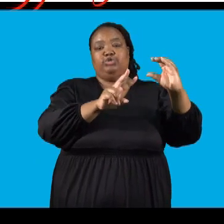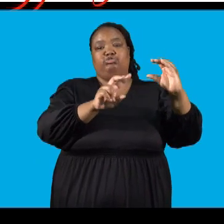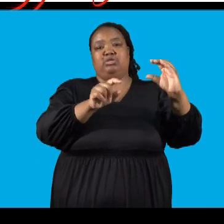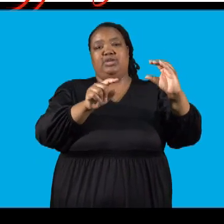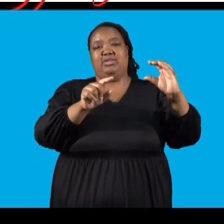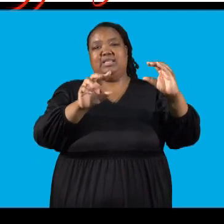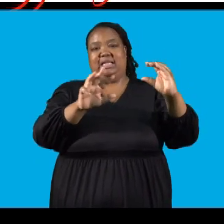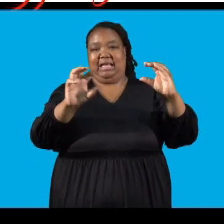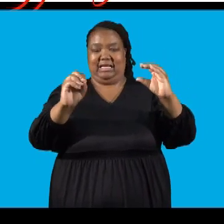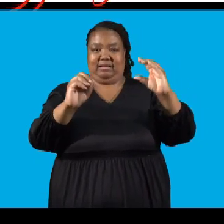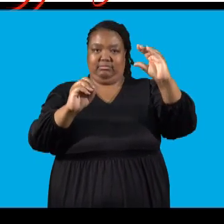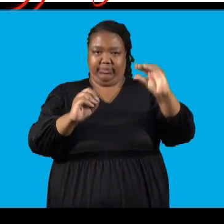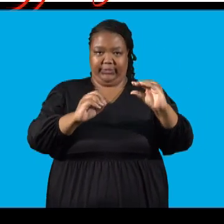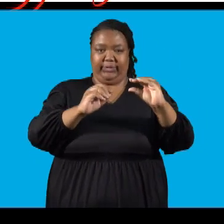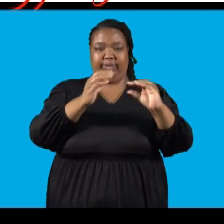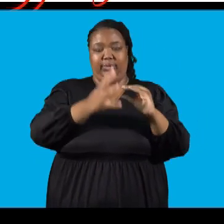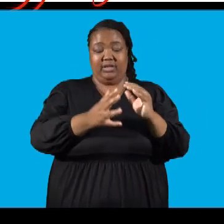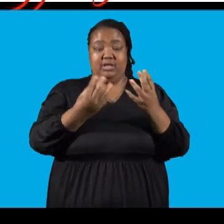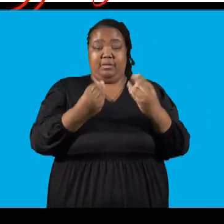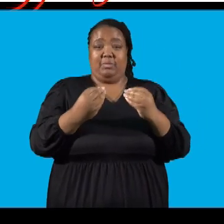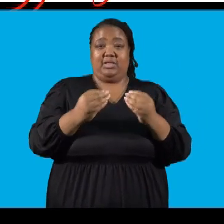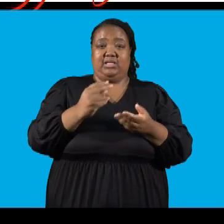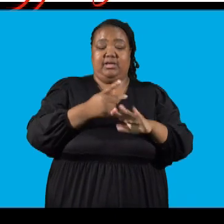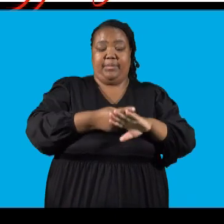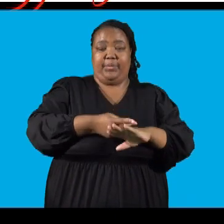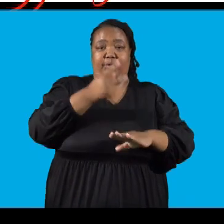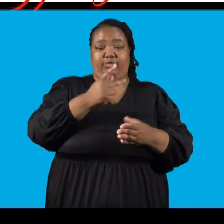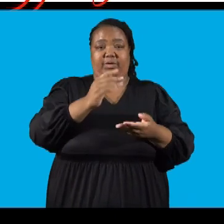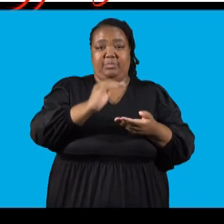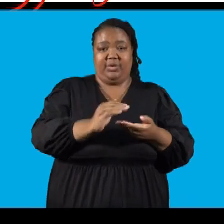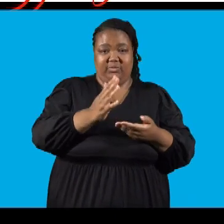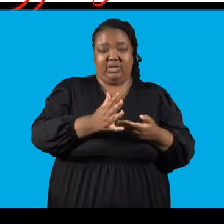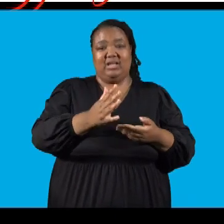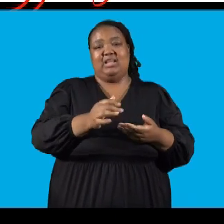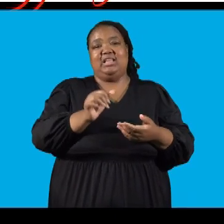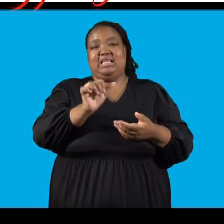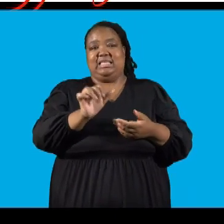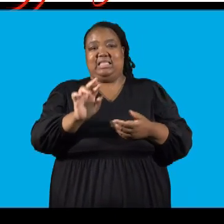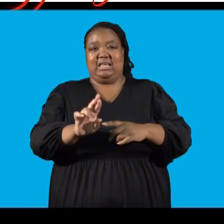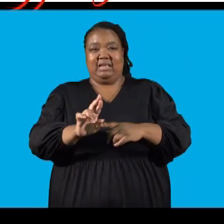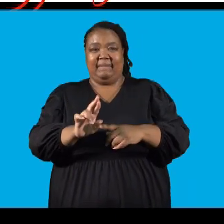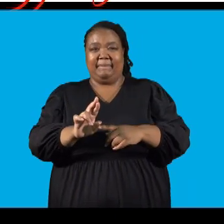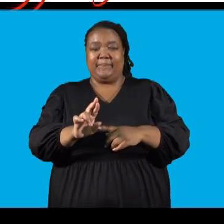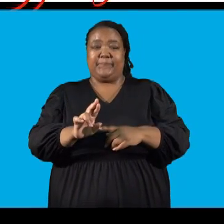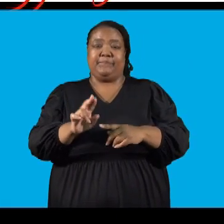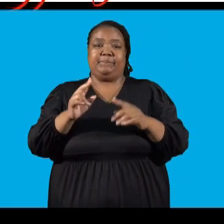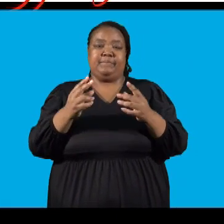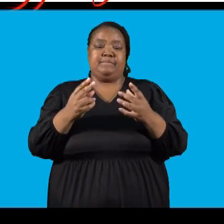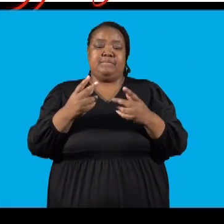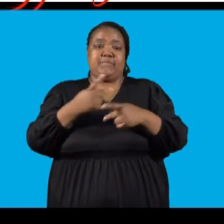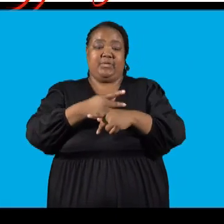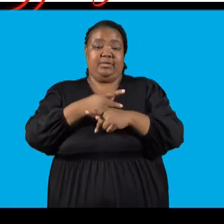what happens if they decide to reduce the price. If a firm wants to increase profits by reducing the price to 60 Rand a